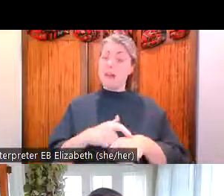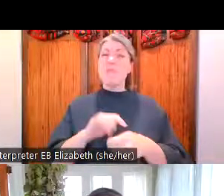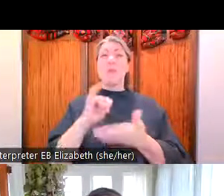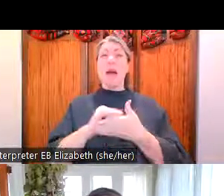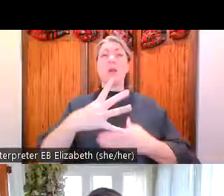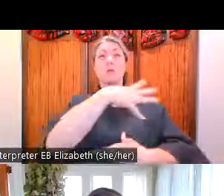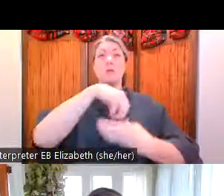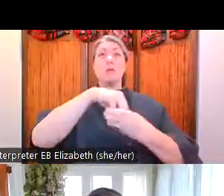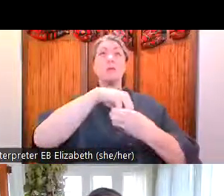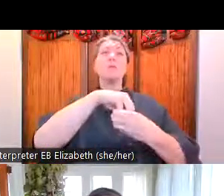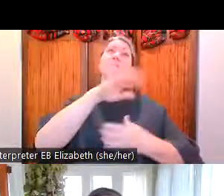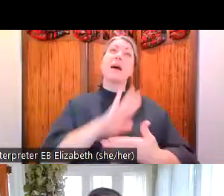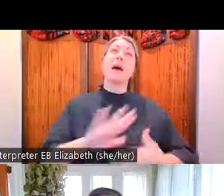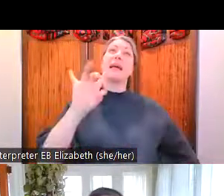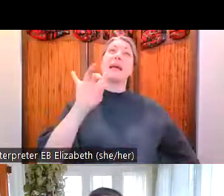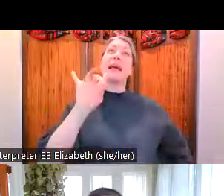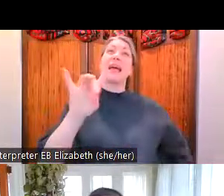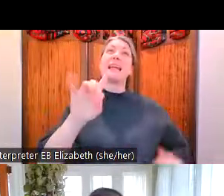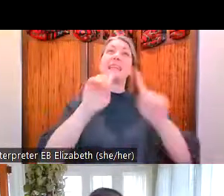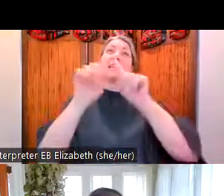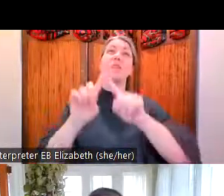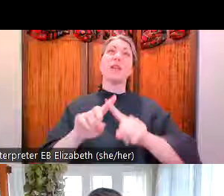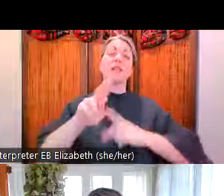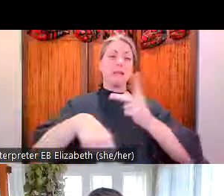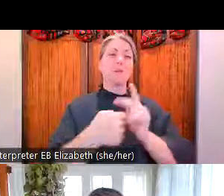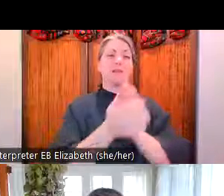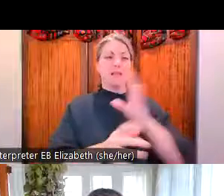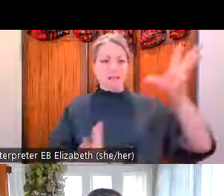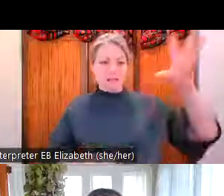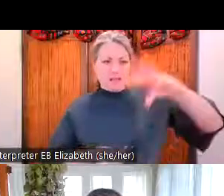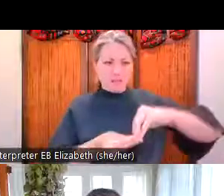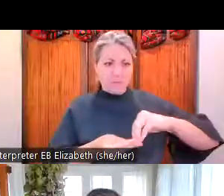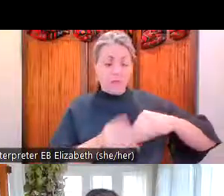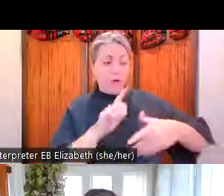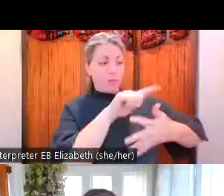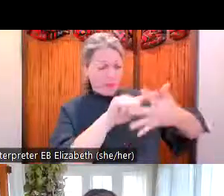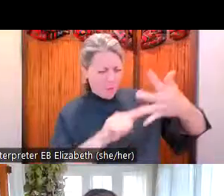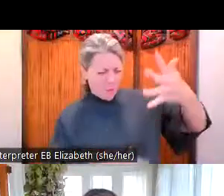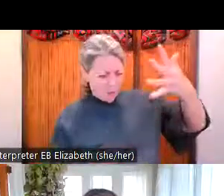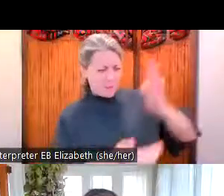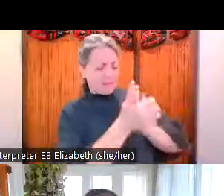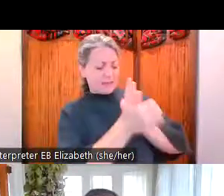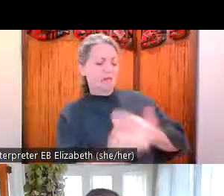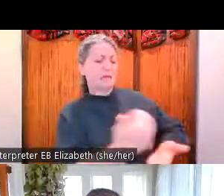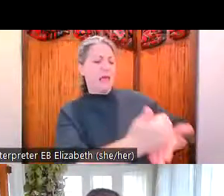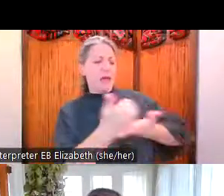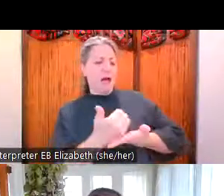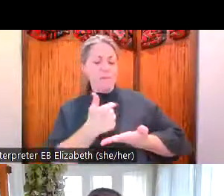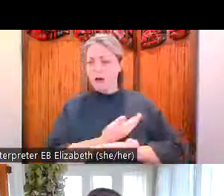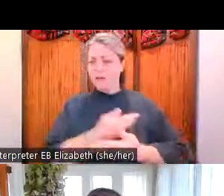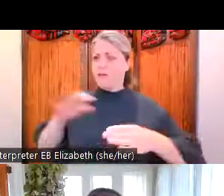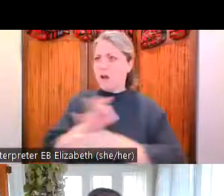term of executive function. And all these skills together is what helps us get things done. It helps us get things done in our social